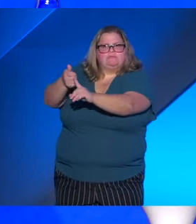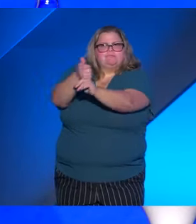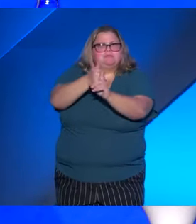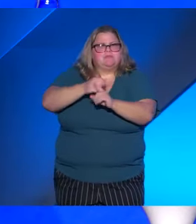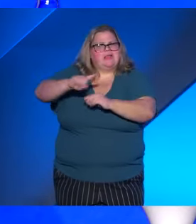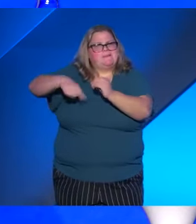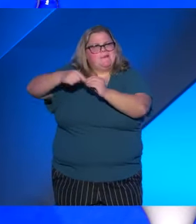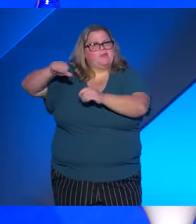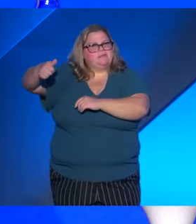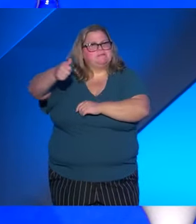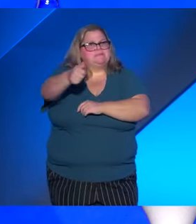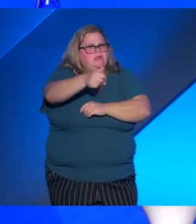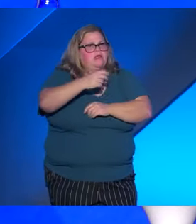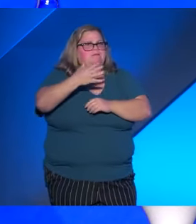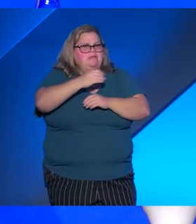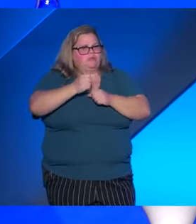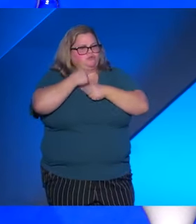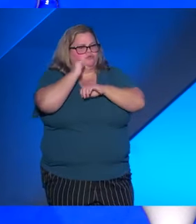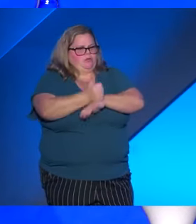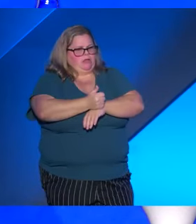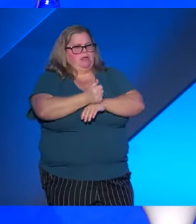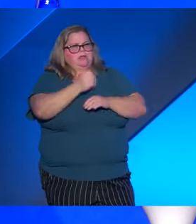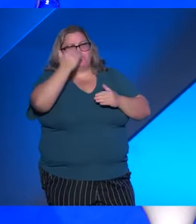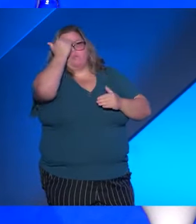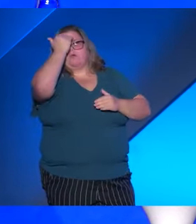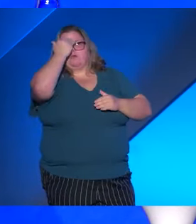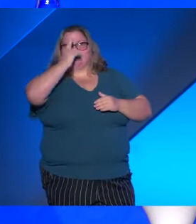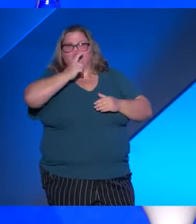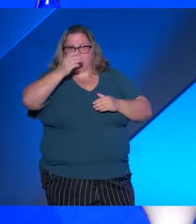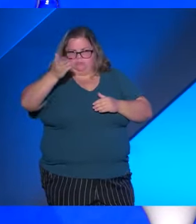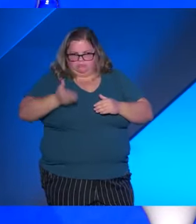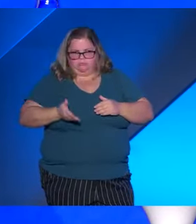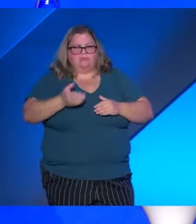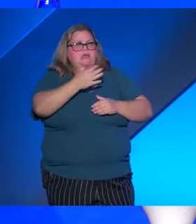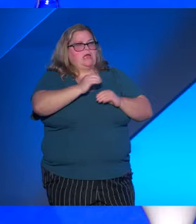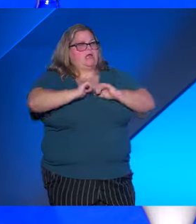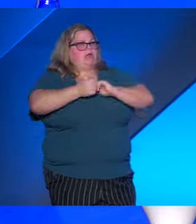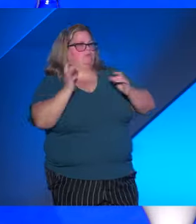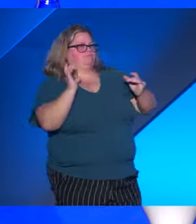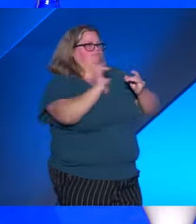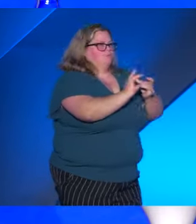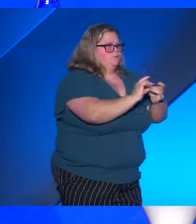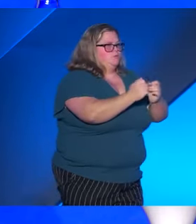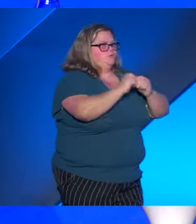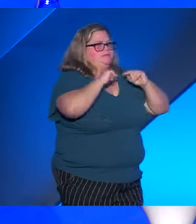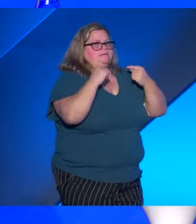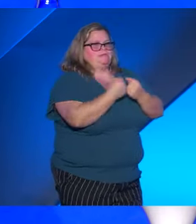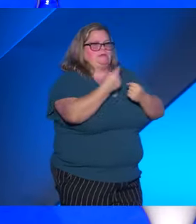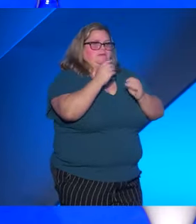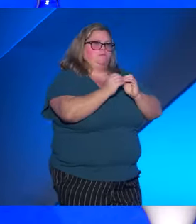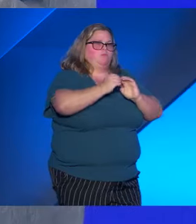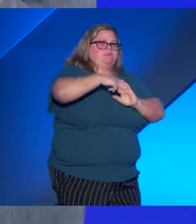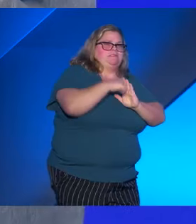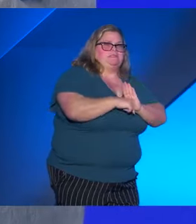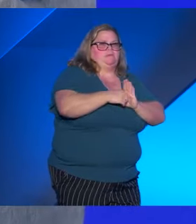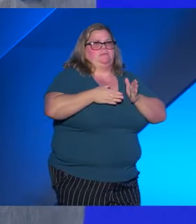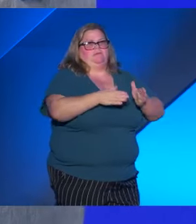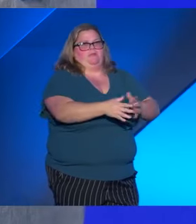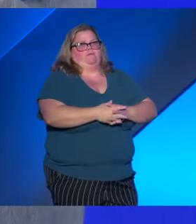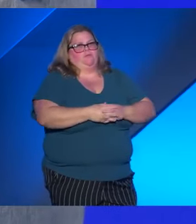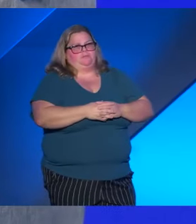creating that awareness for who they are and how they can connect with their teams at a deeper level? Speaking